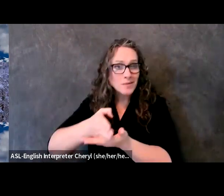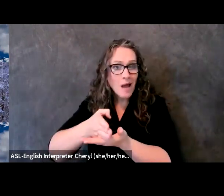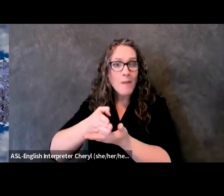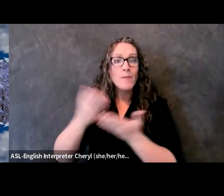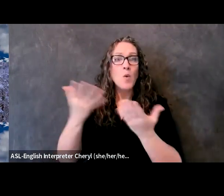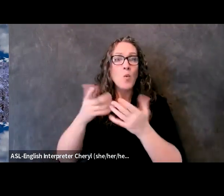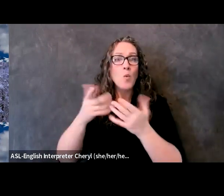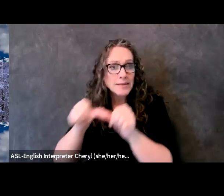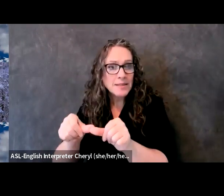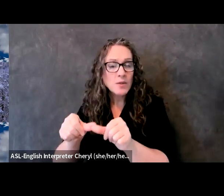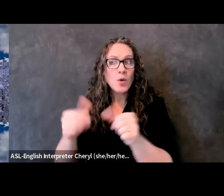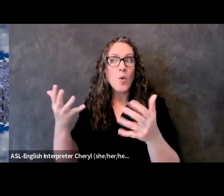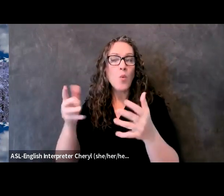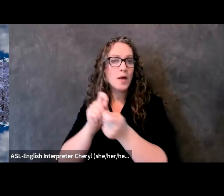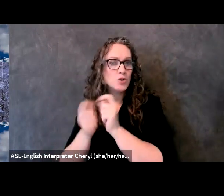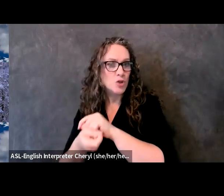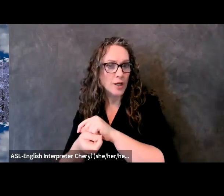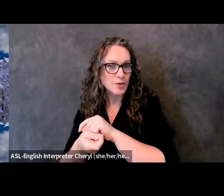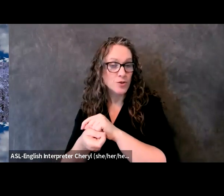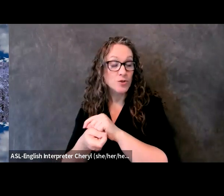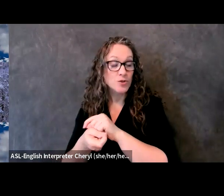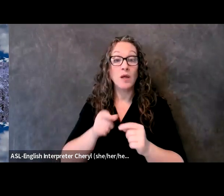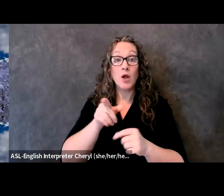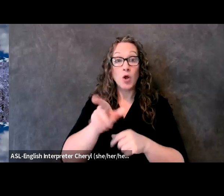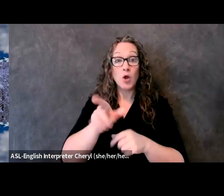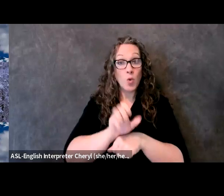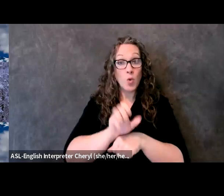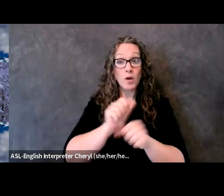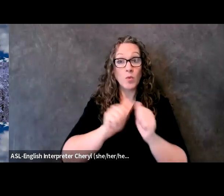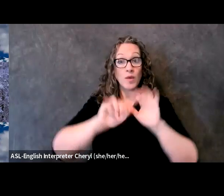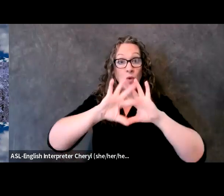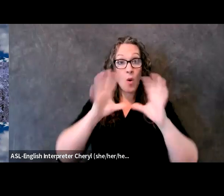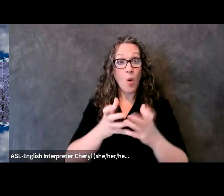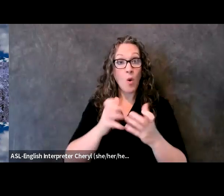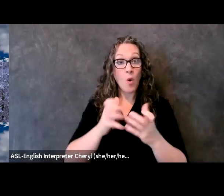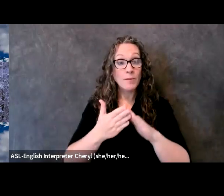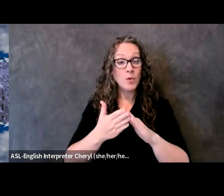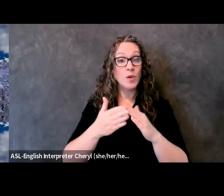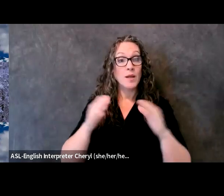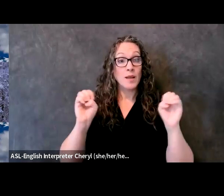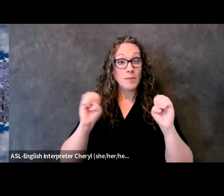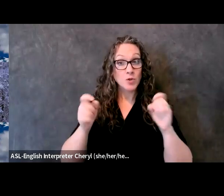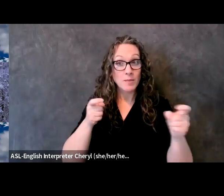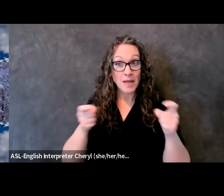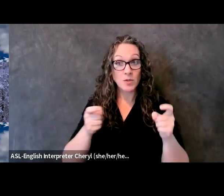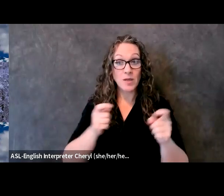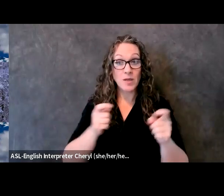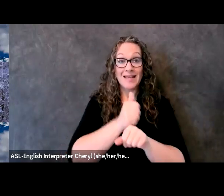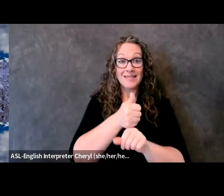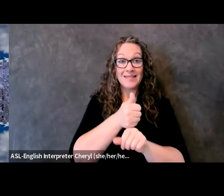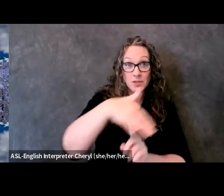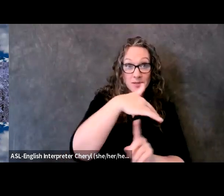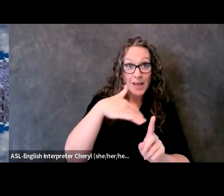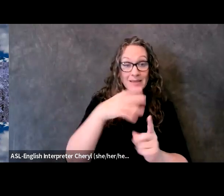change. The work you are doing in whole community inclusion and emergency management and establishing physically and